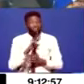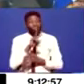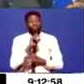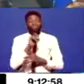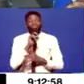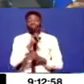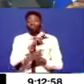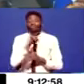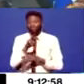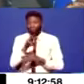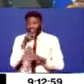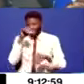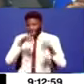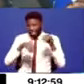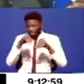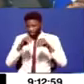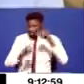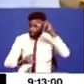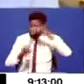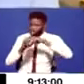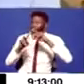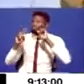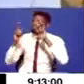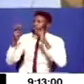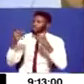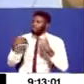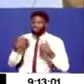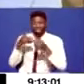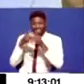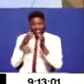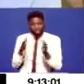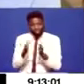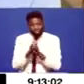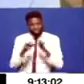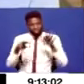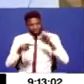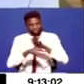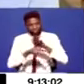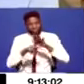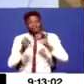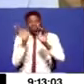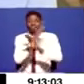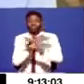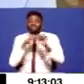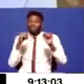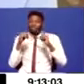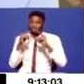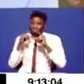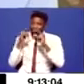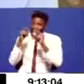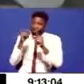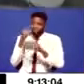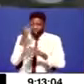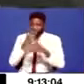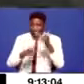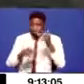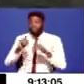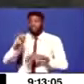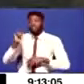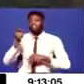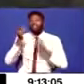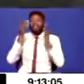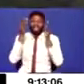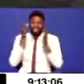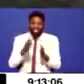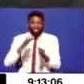resurfaced. Leaders accompanying the deputy president revisiting the recent call by the president that Kenyans should not elect thieves. The